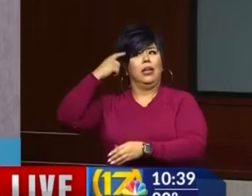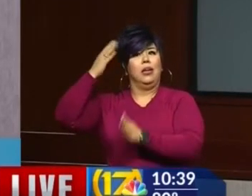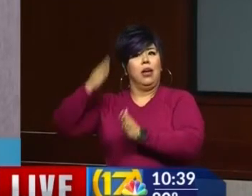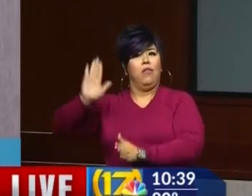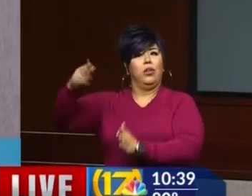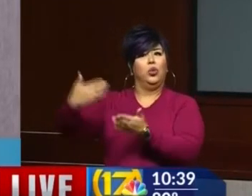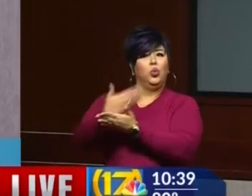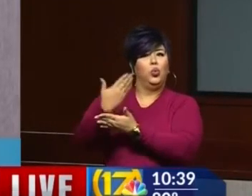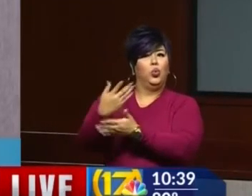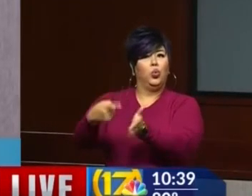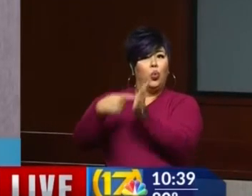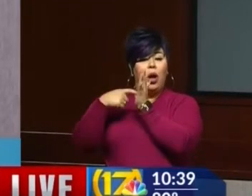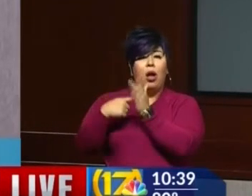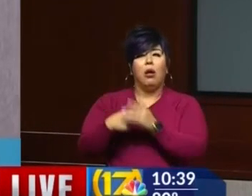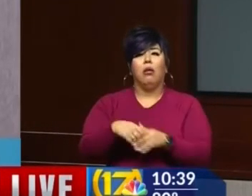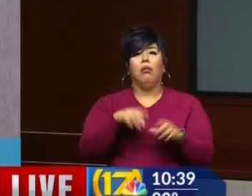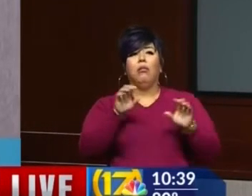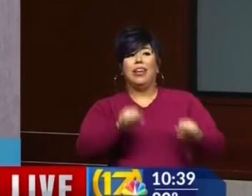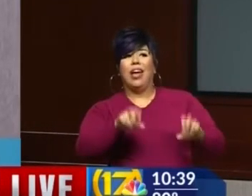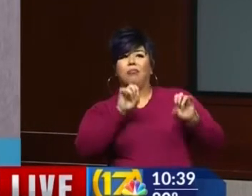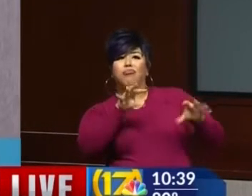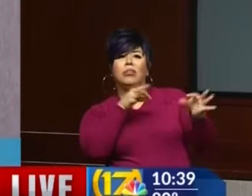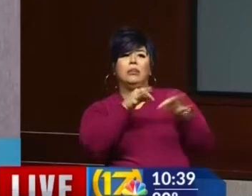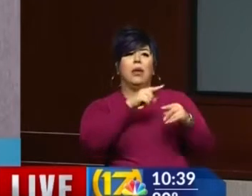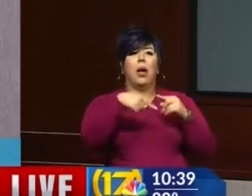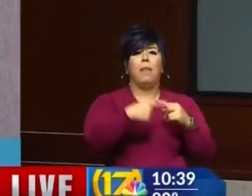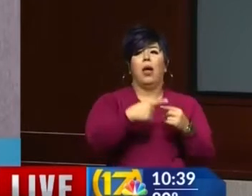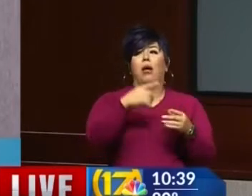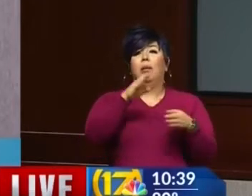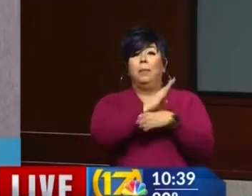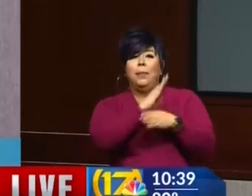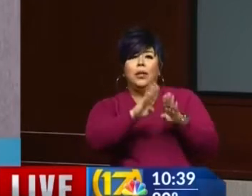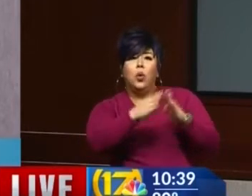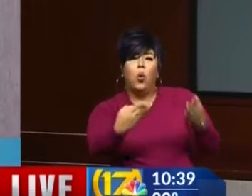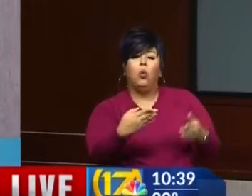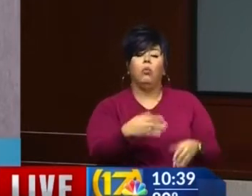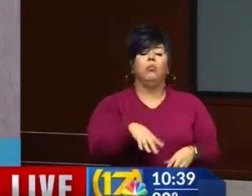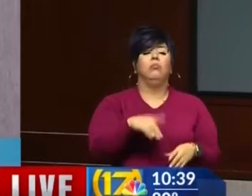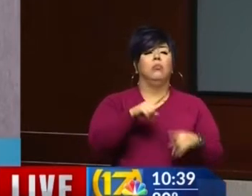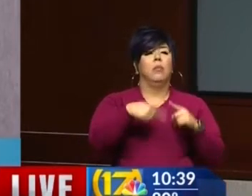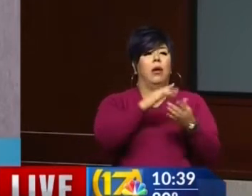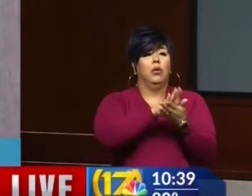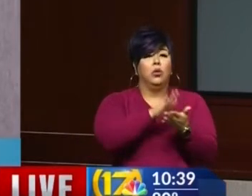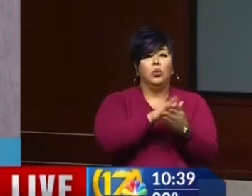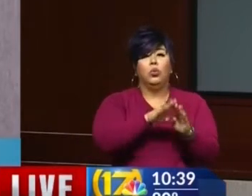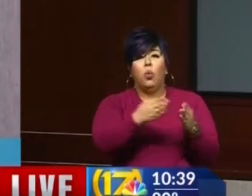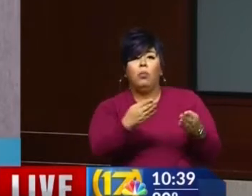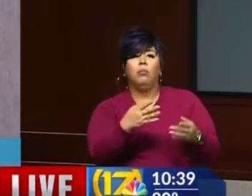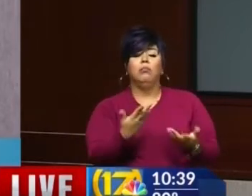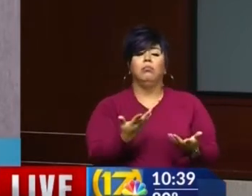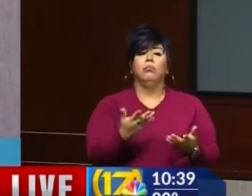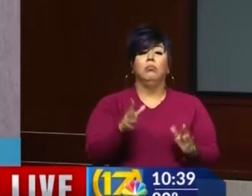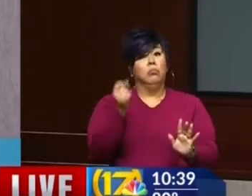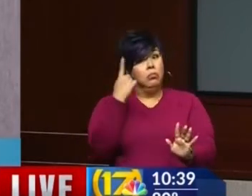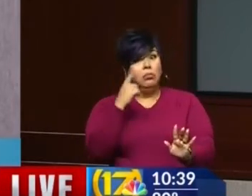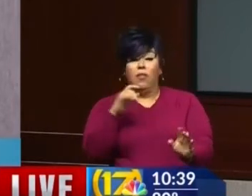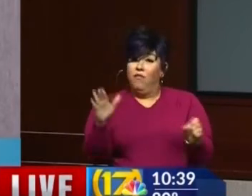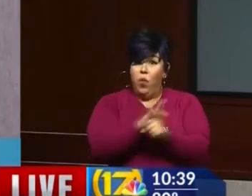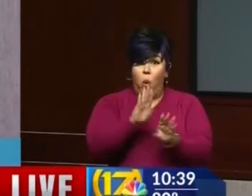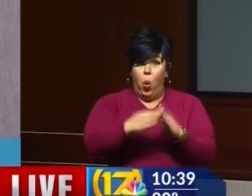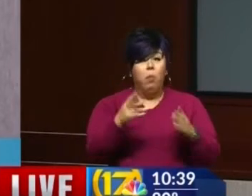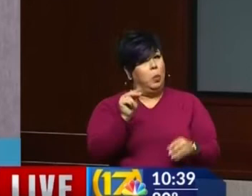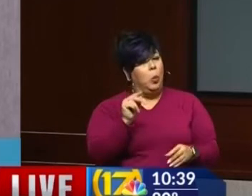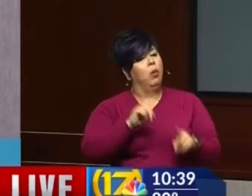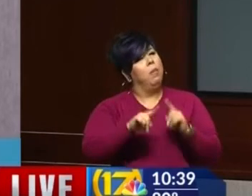of the reopening and the activities from just a measured reopening, not a full reopening, but a measured reopening through tiers.